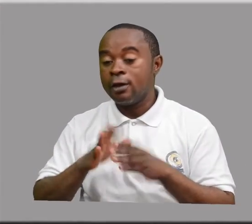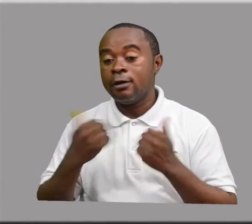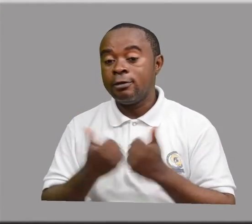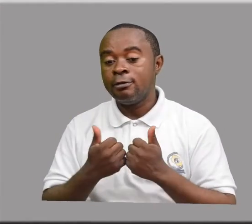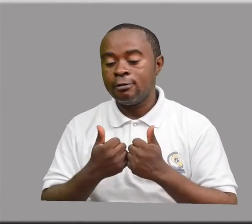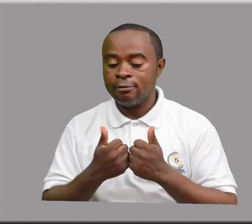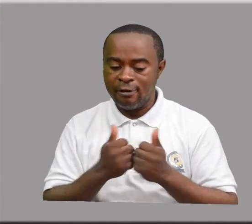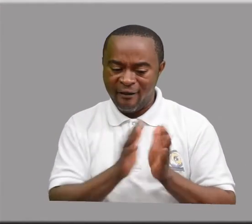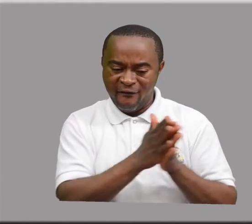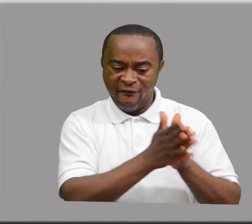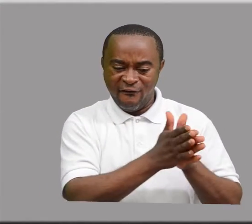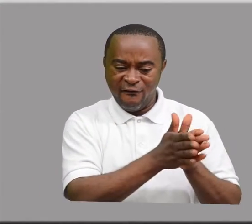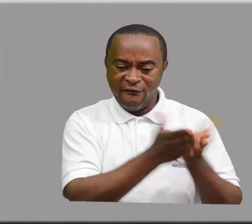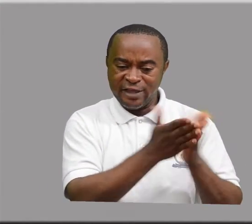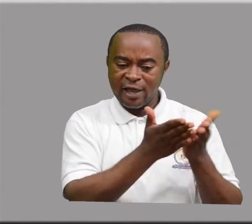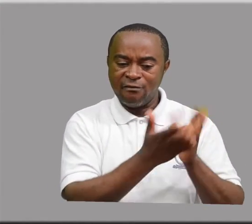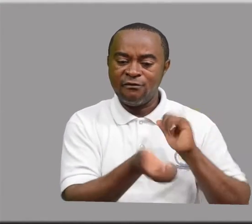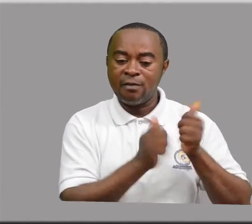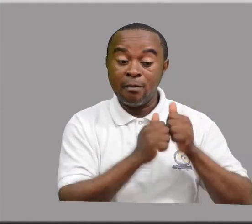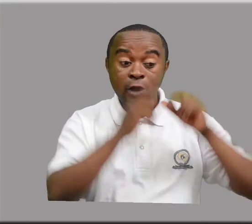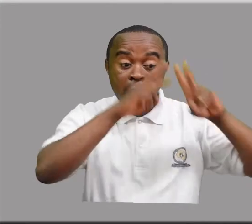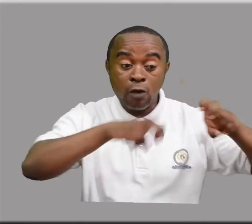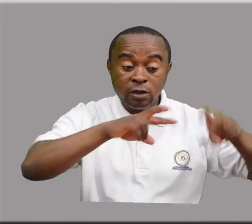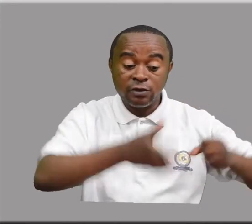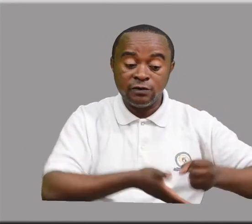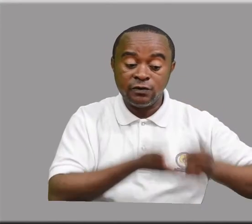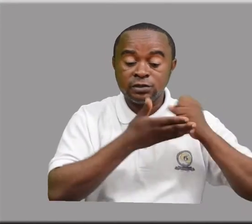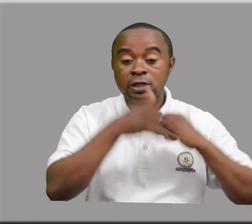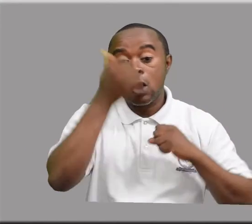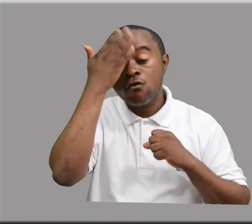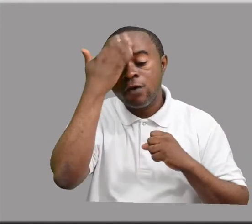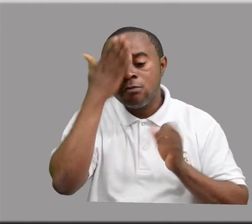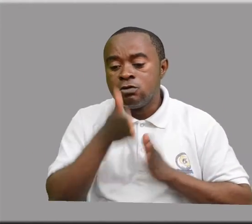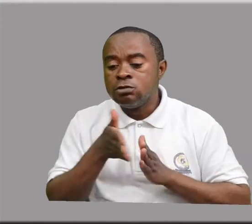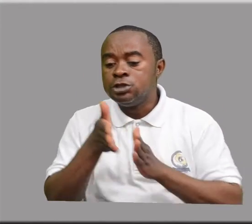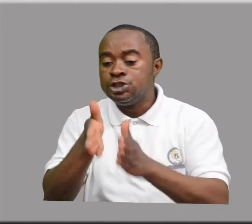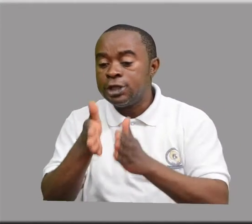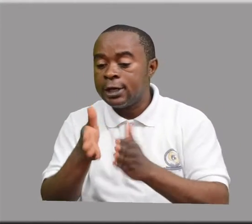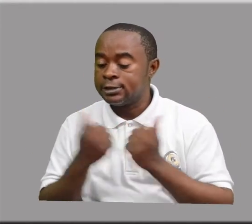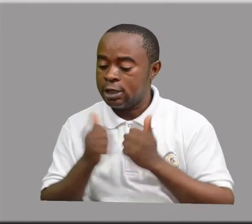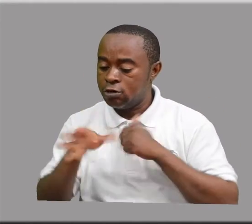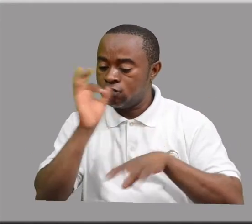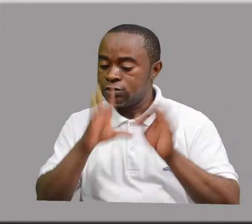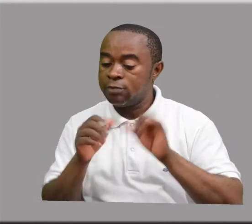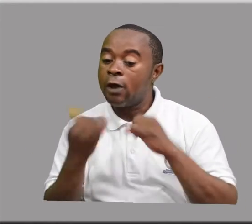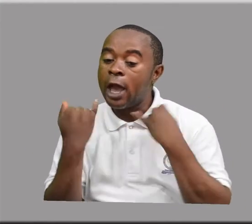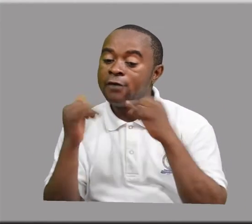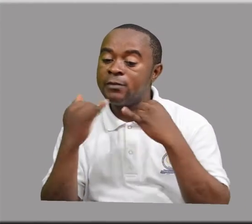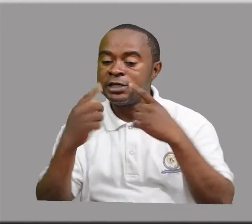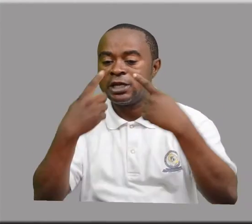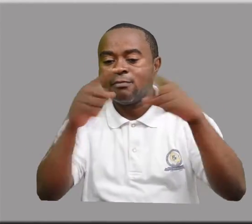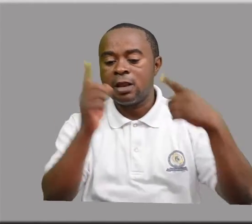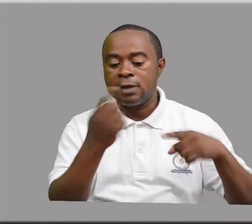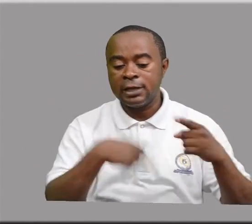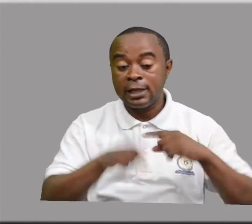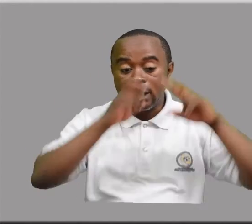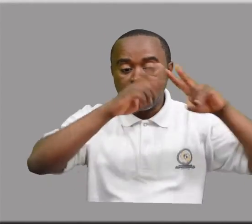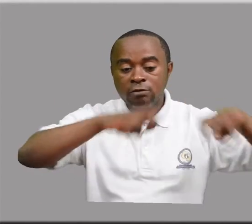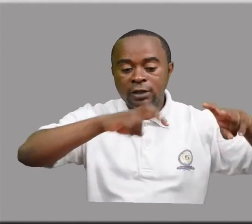methodology literature to be able to know how exactly to analyze your information.